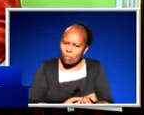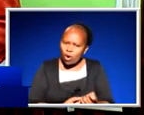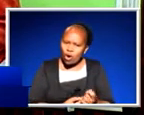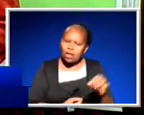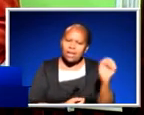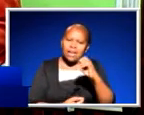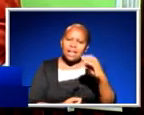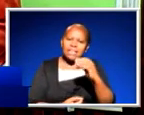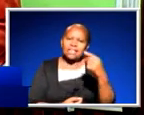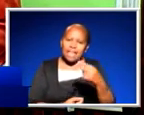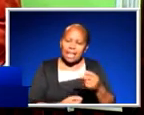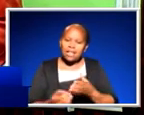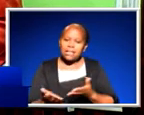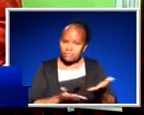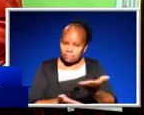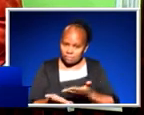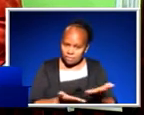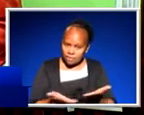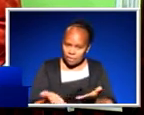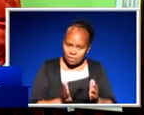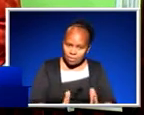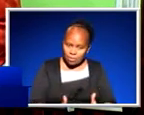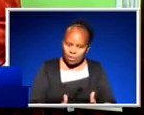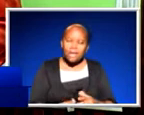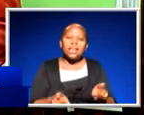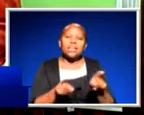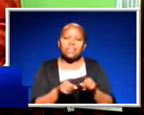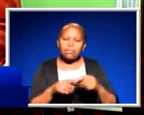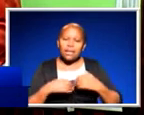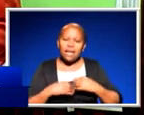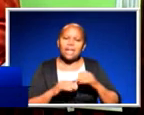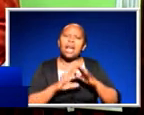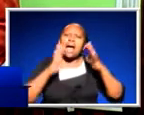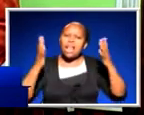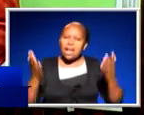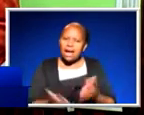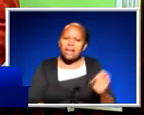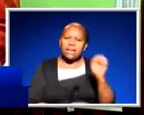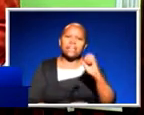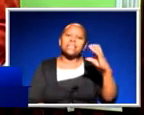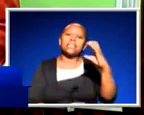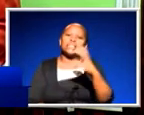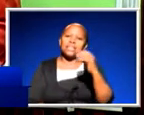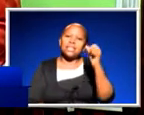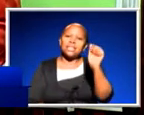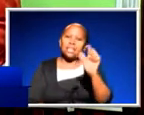small-scale retailers. We also had large-scale